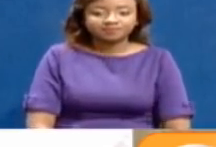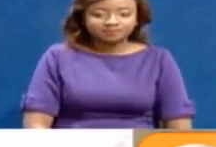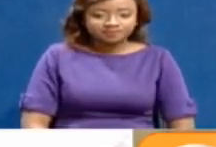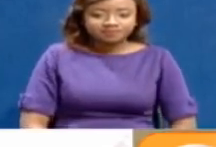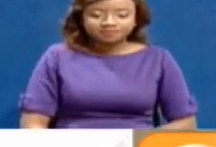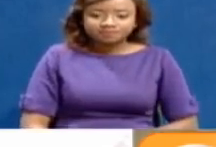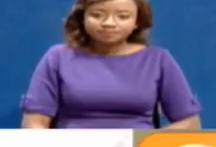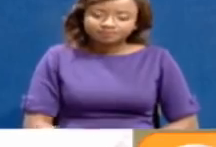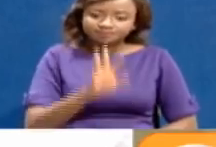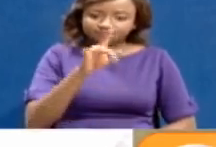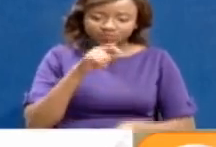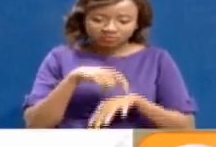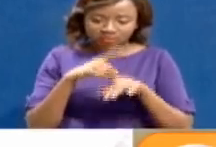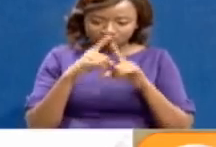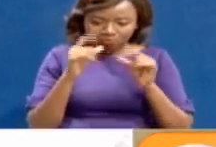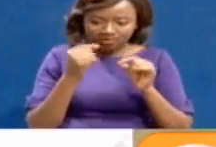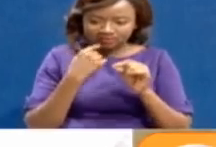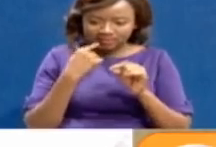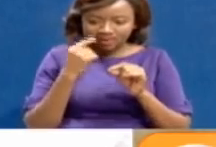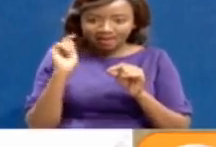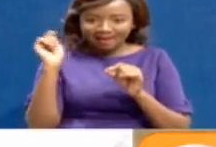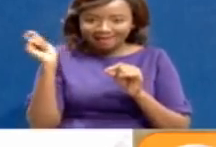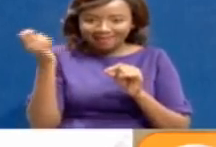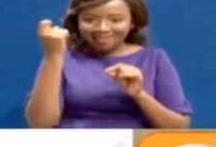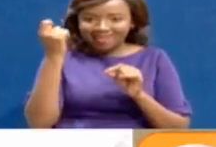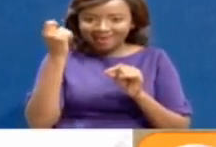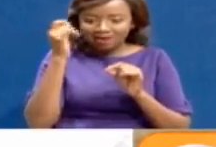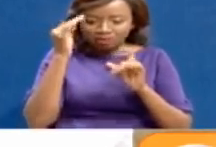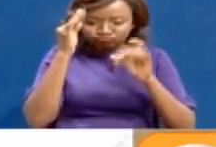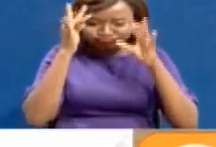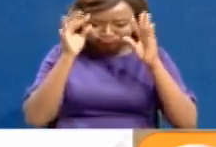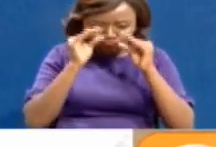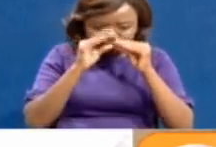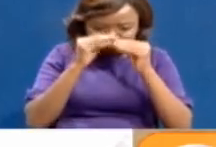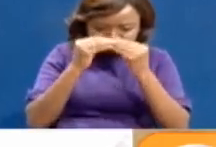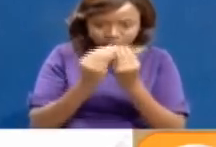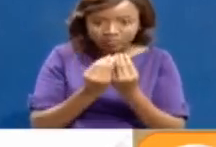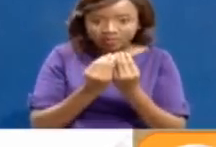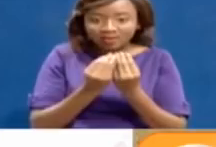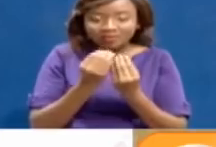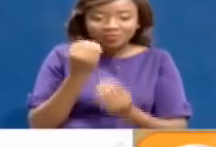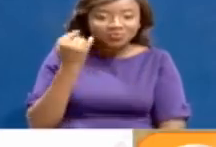When you mention Kenyan innovation to some, this is what comes to mind.